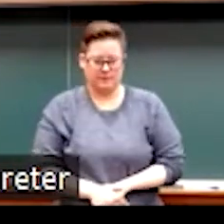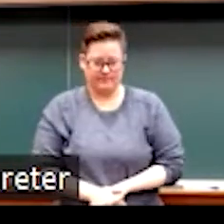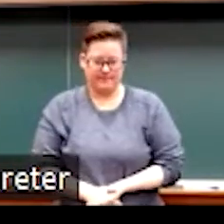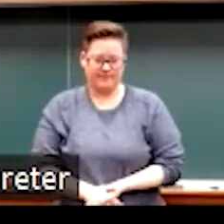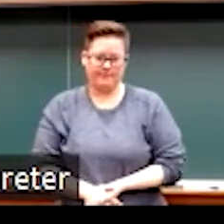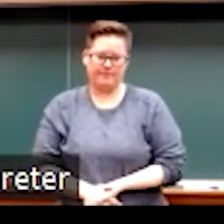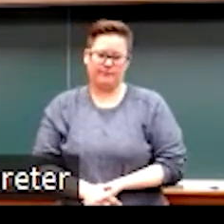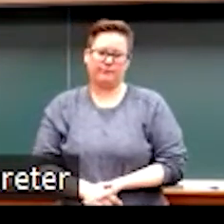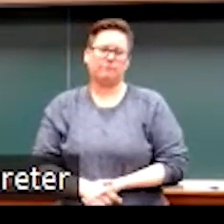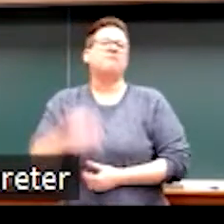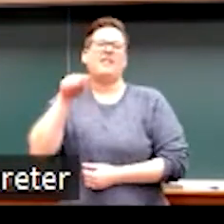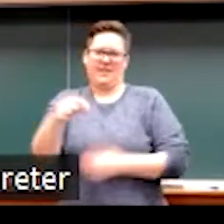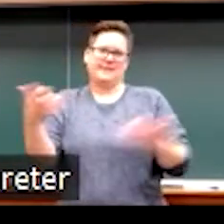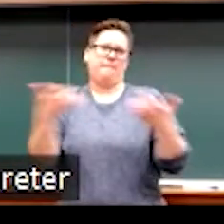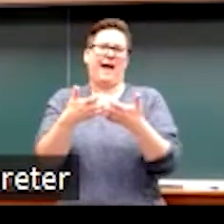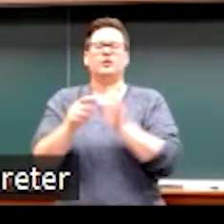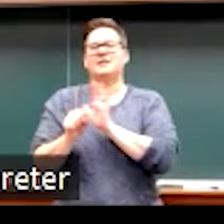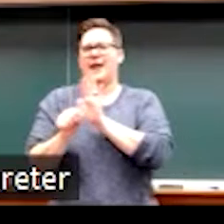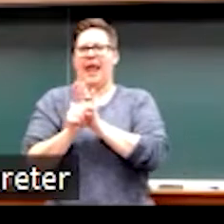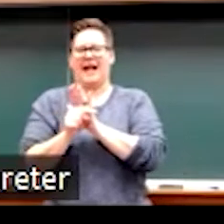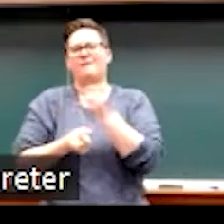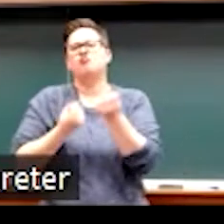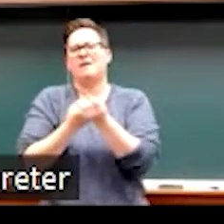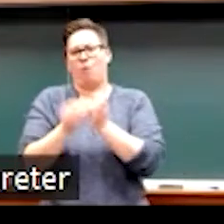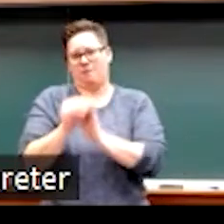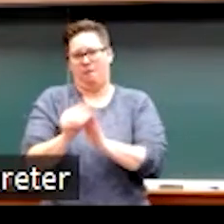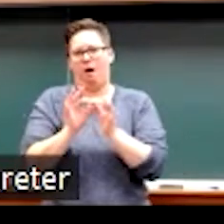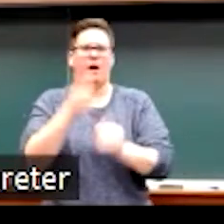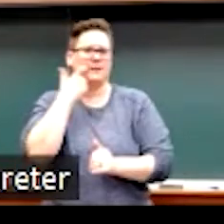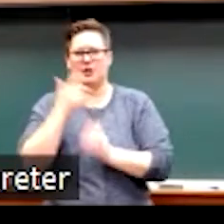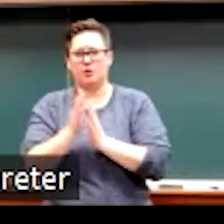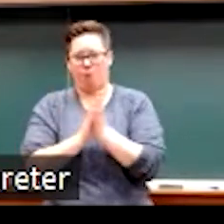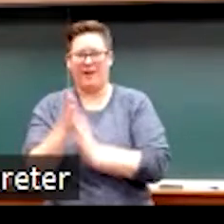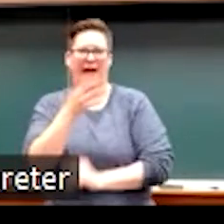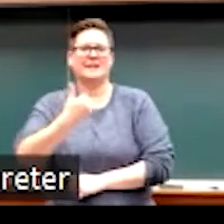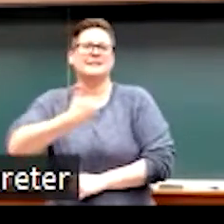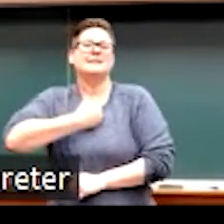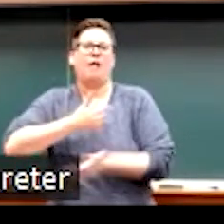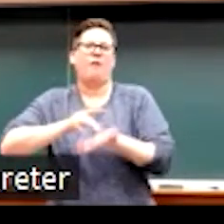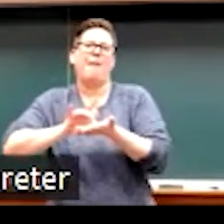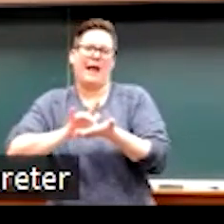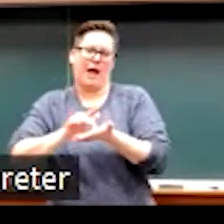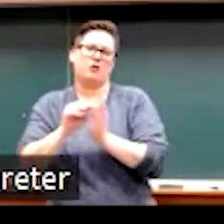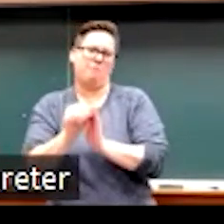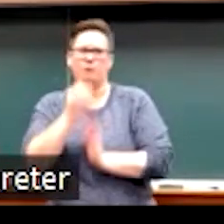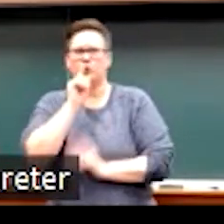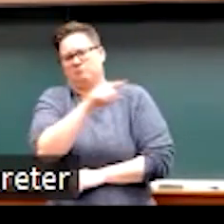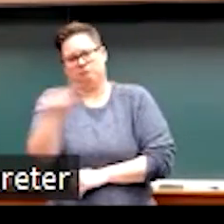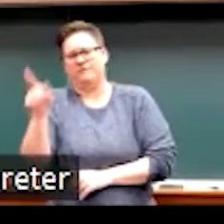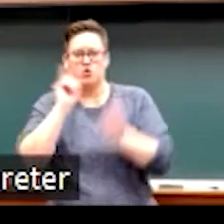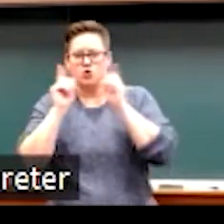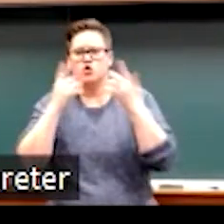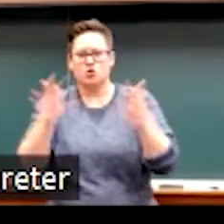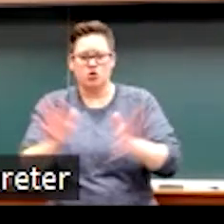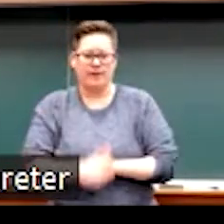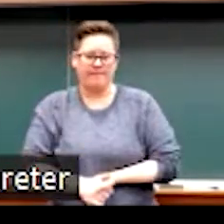This is highly consistent with negative reinforcement models of addiction motivation and self-medication models, which I'm sure many people have heard